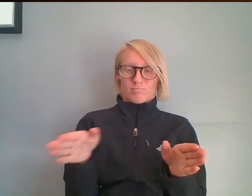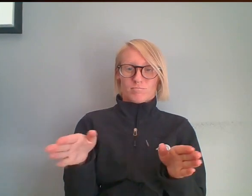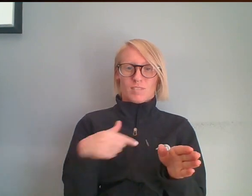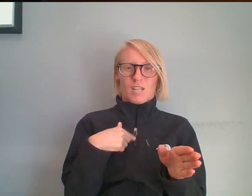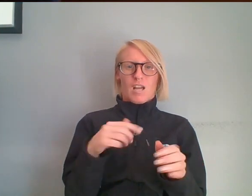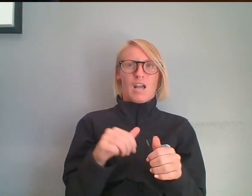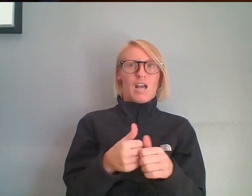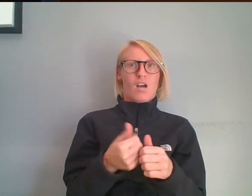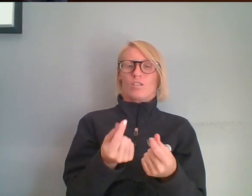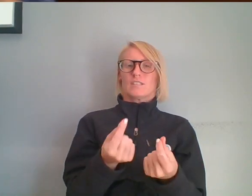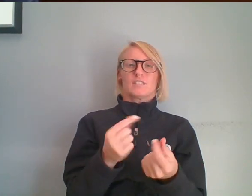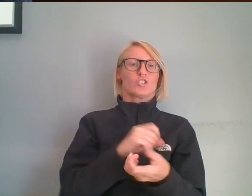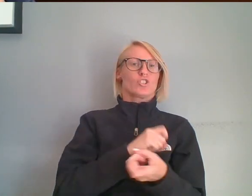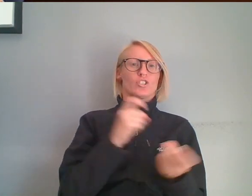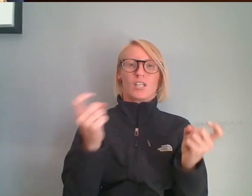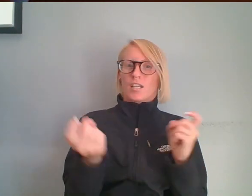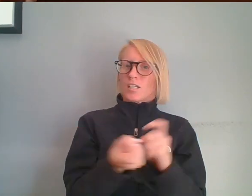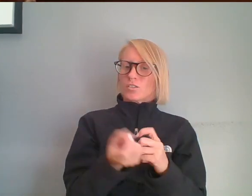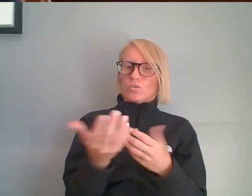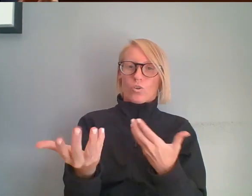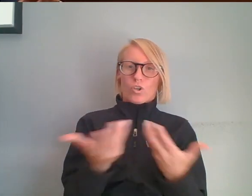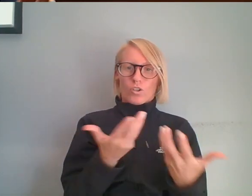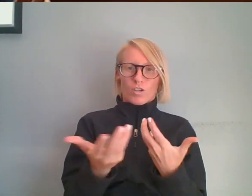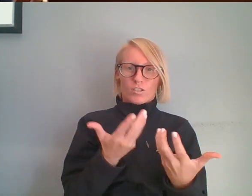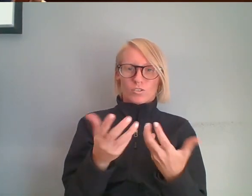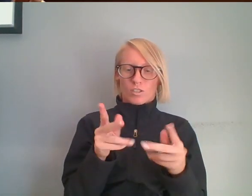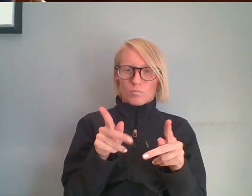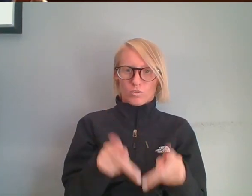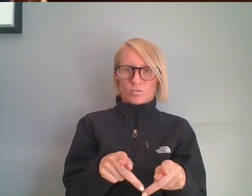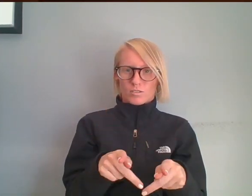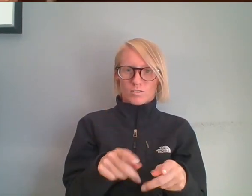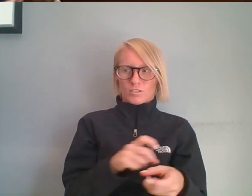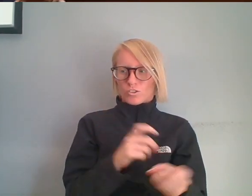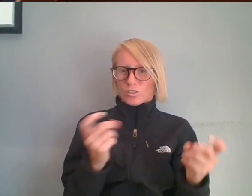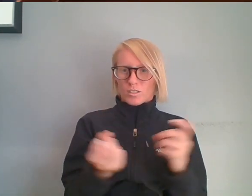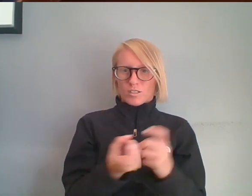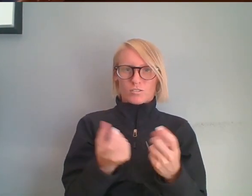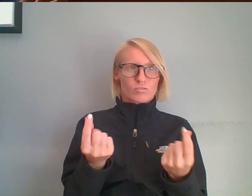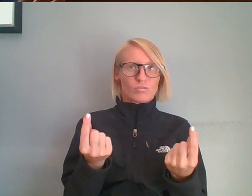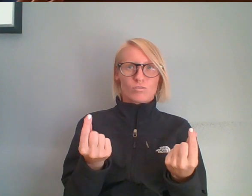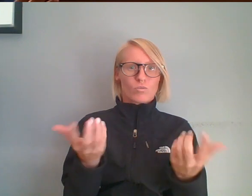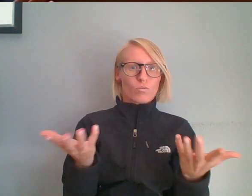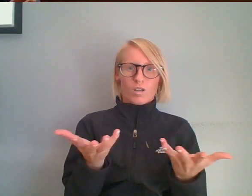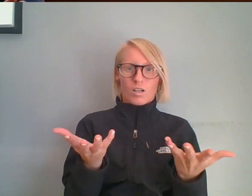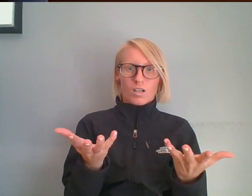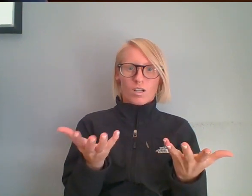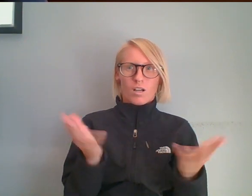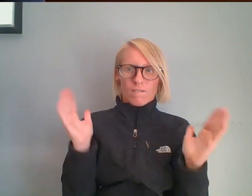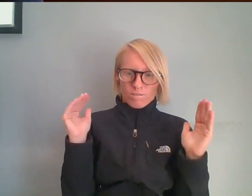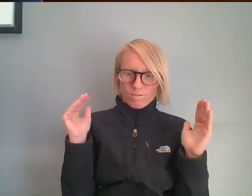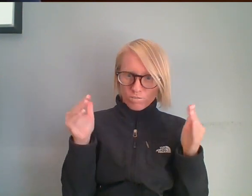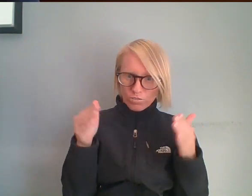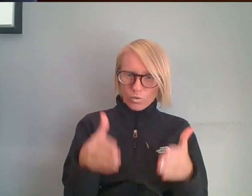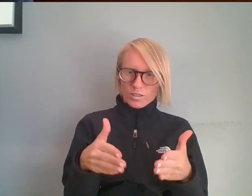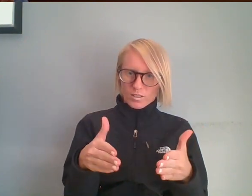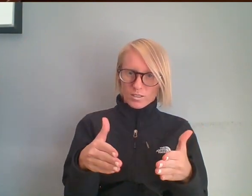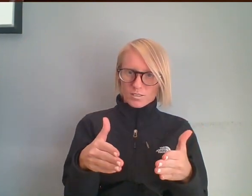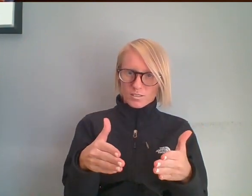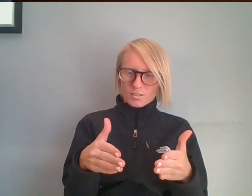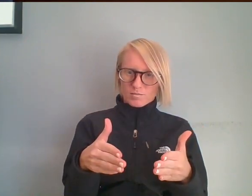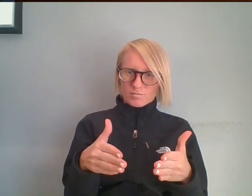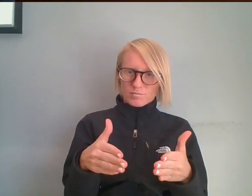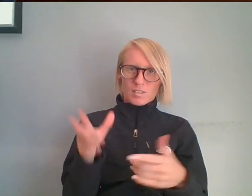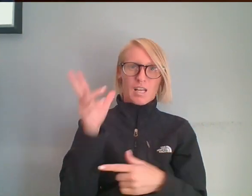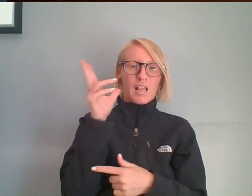How did this change your interaction with the person you were interacting with? What did you have to do? Focus